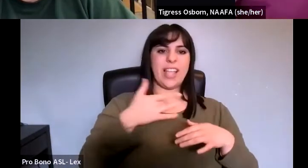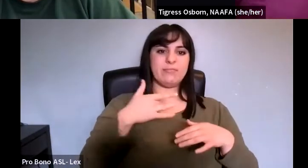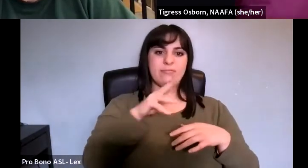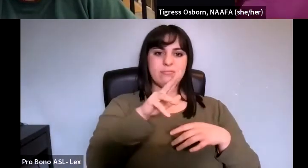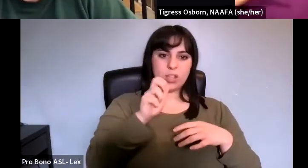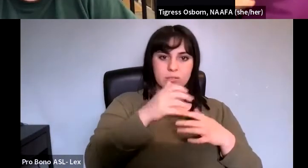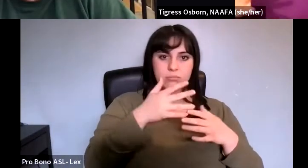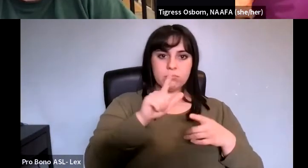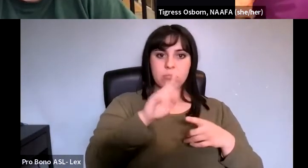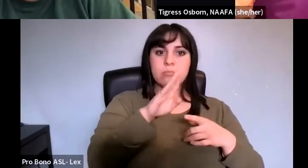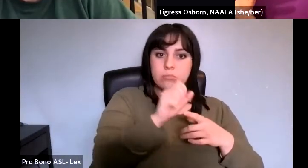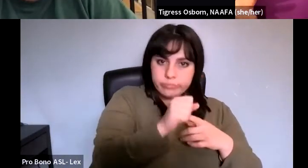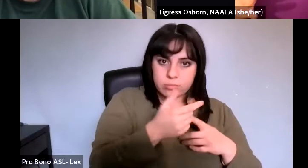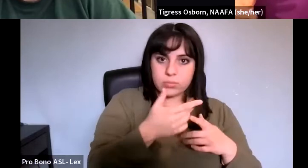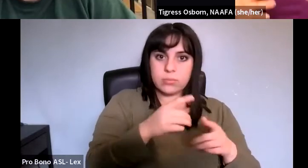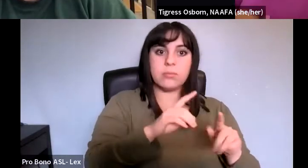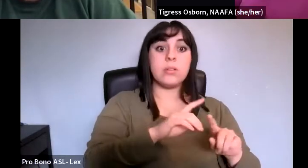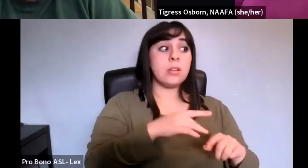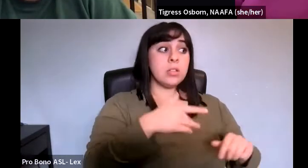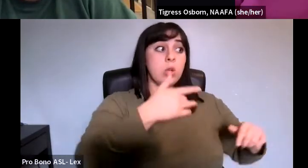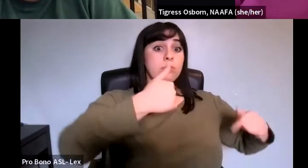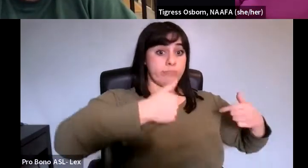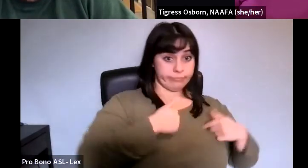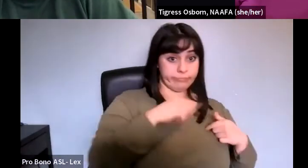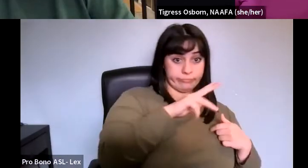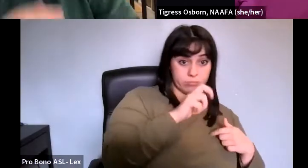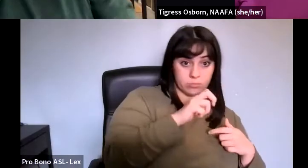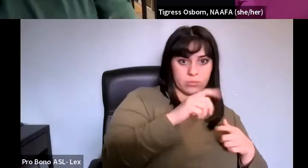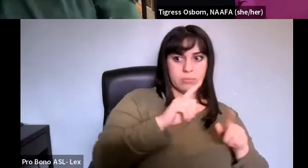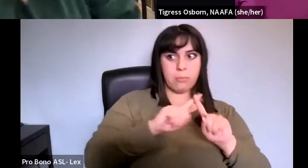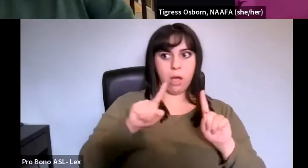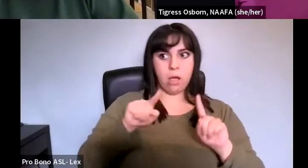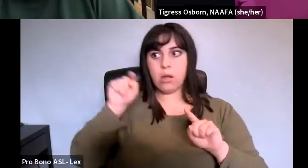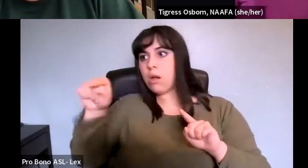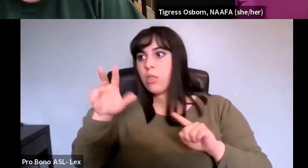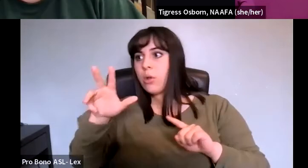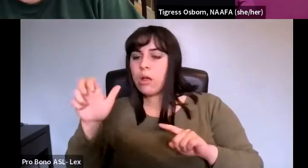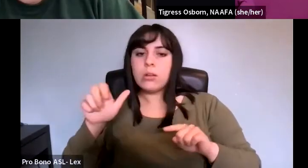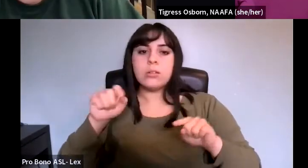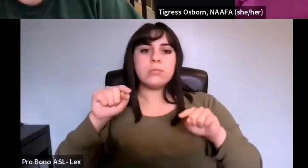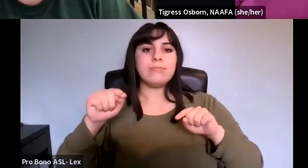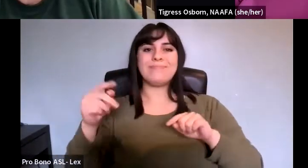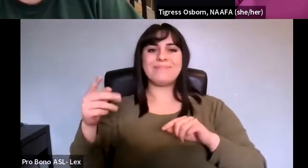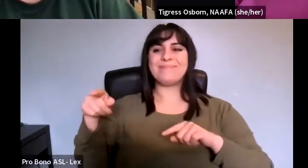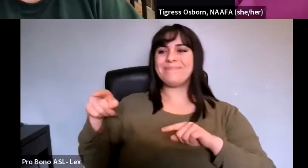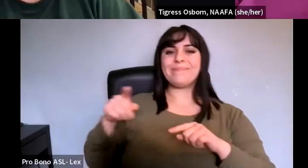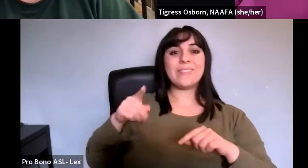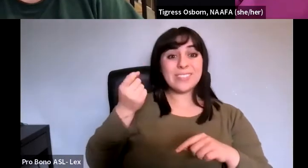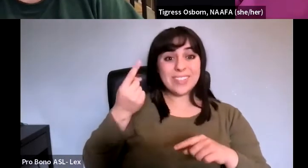other things, but it also looks like this, right? So, yeah, sorry. No, please, jump